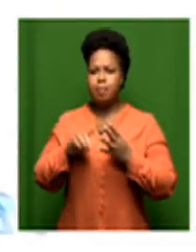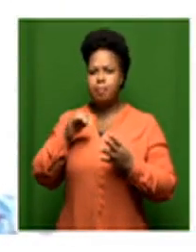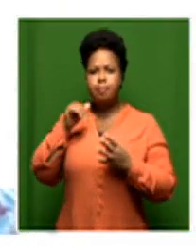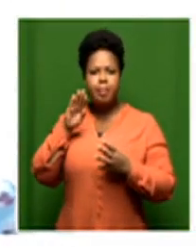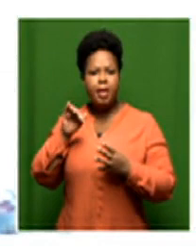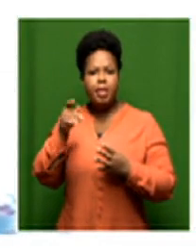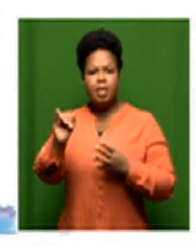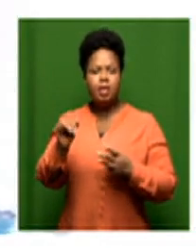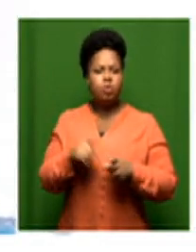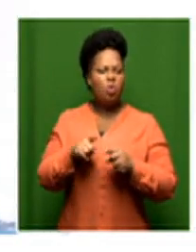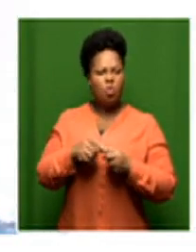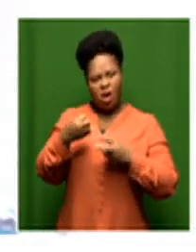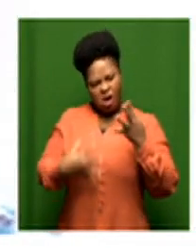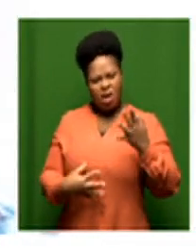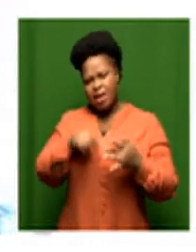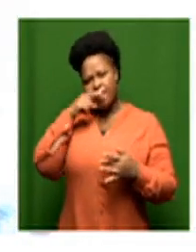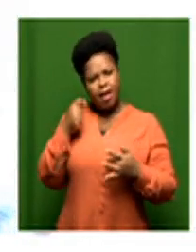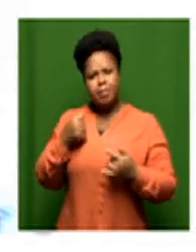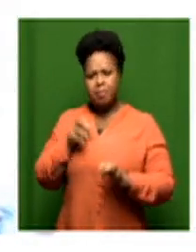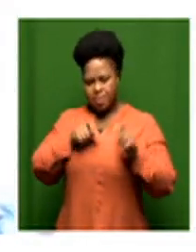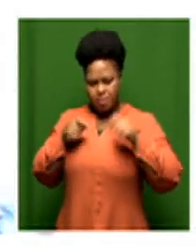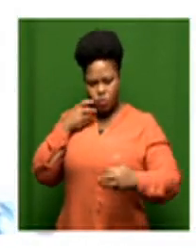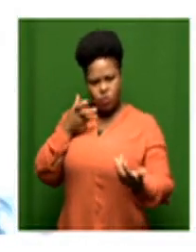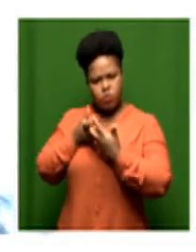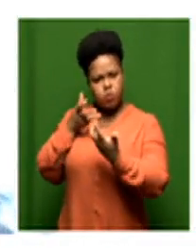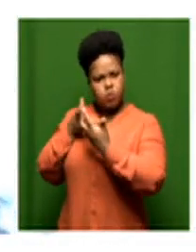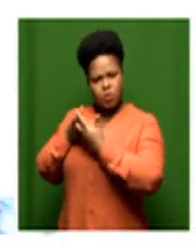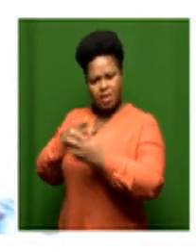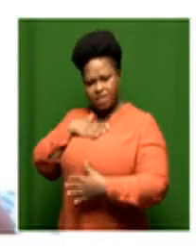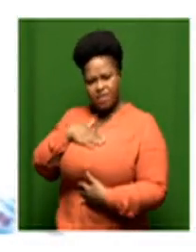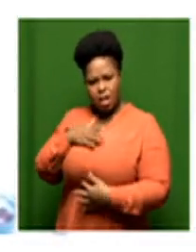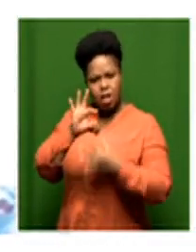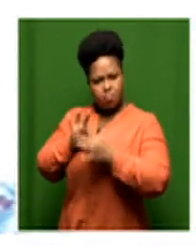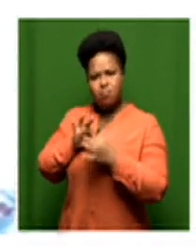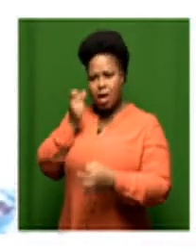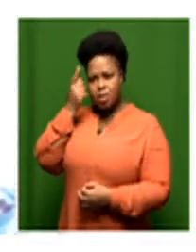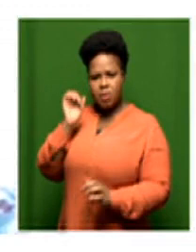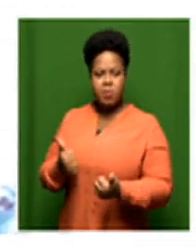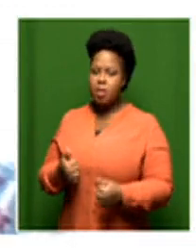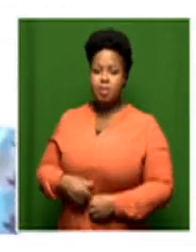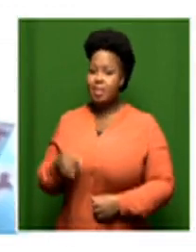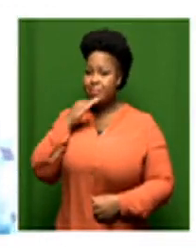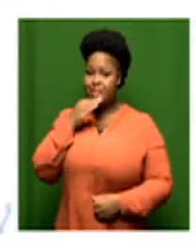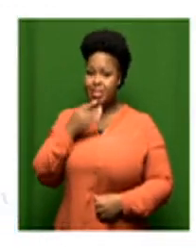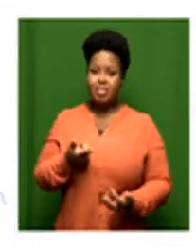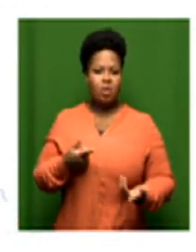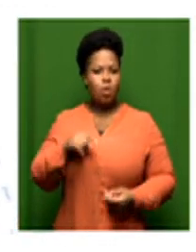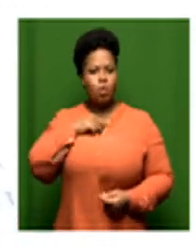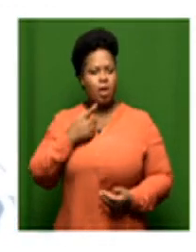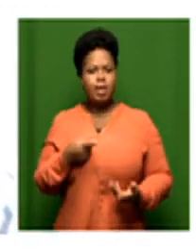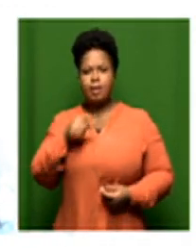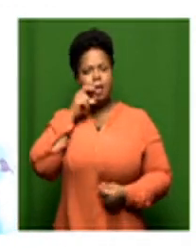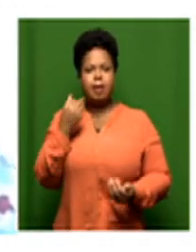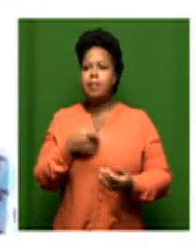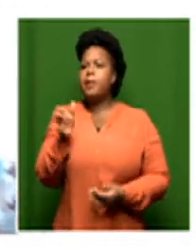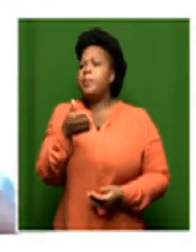and people that they embraced, a number of names. This is not the issue about the non-availability of